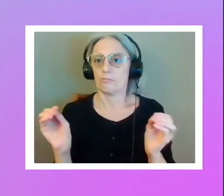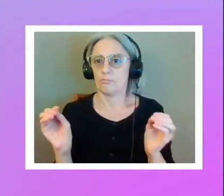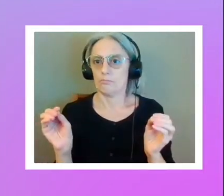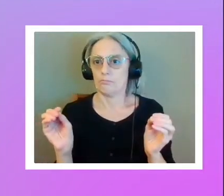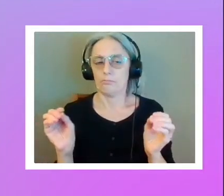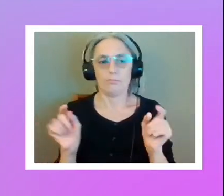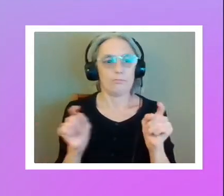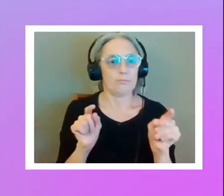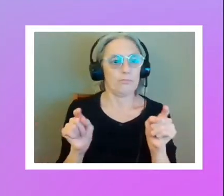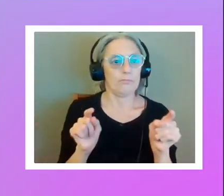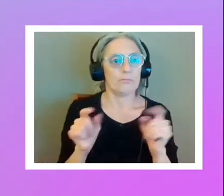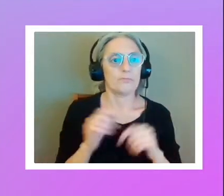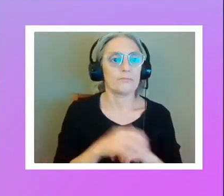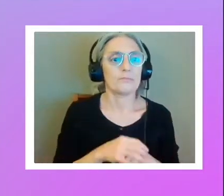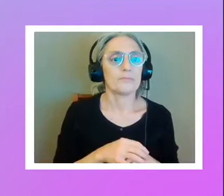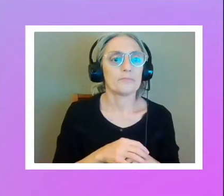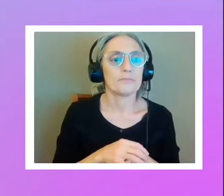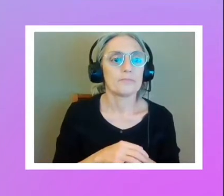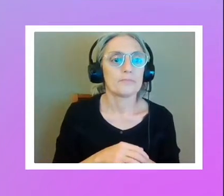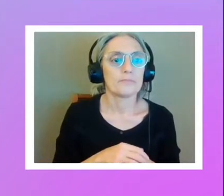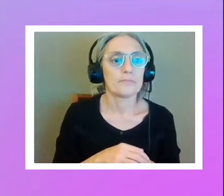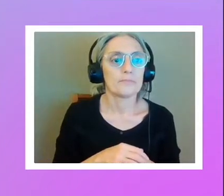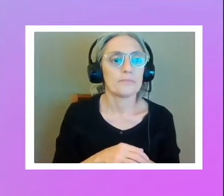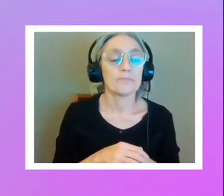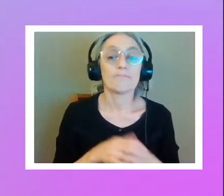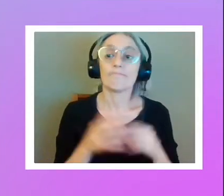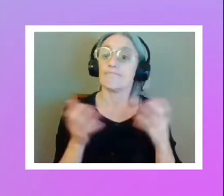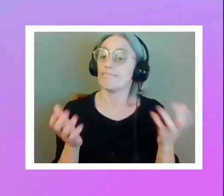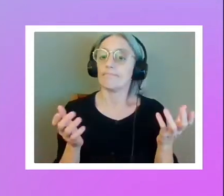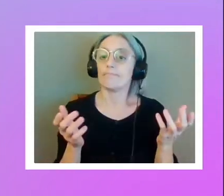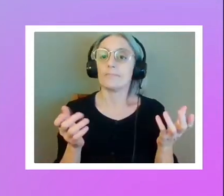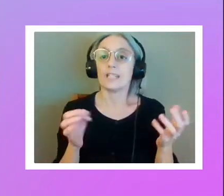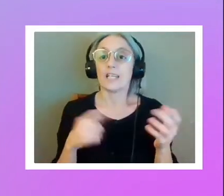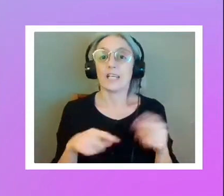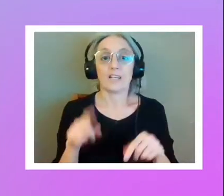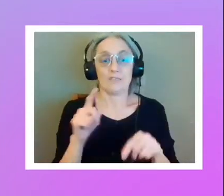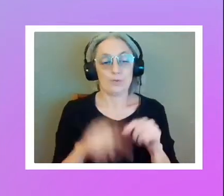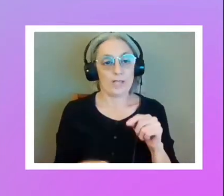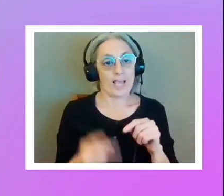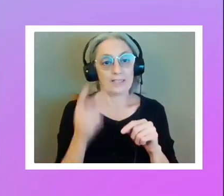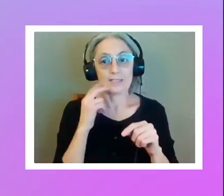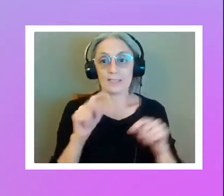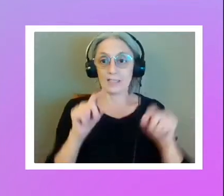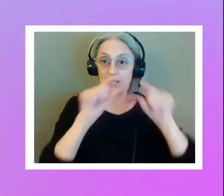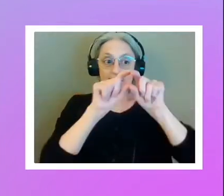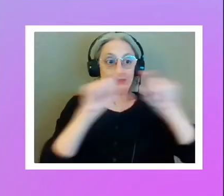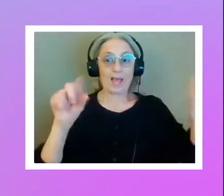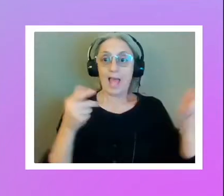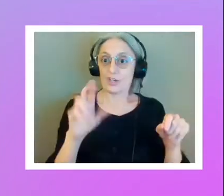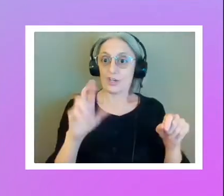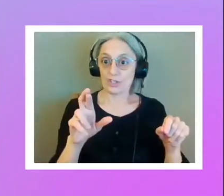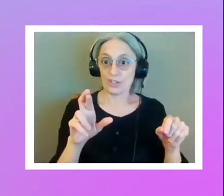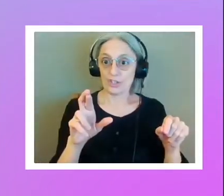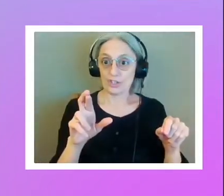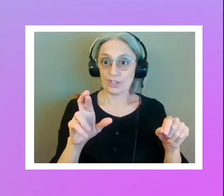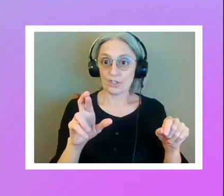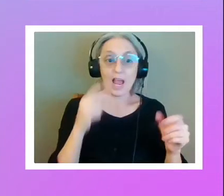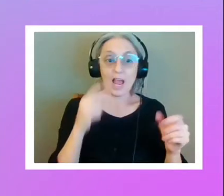So how would you feel if you were unable to see the header in the email and the images in the